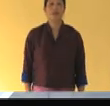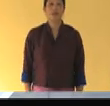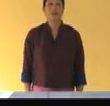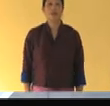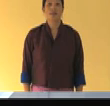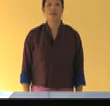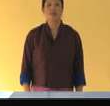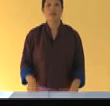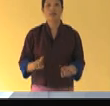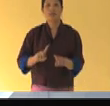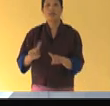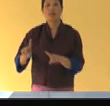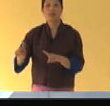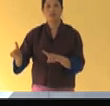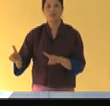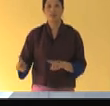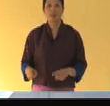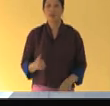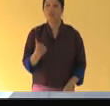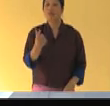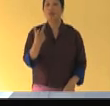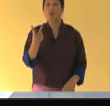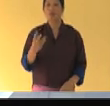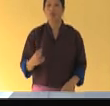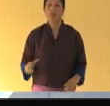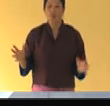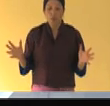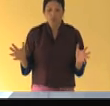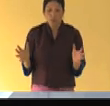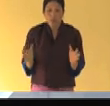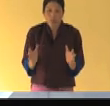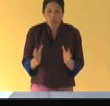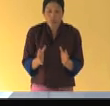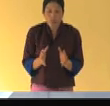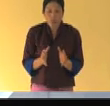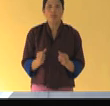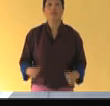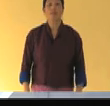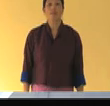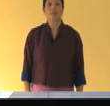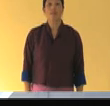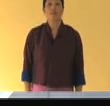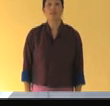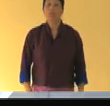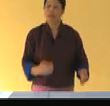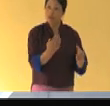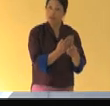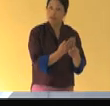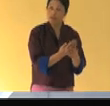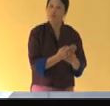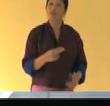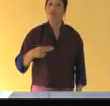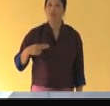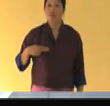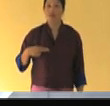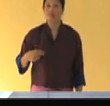we also have a display of a few threatened species according to the red listing, which is carried out by IUCN,